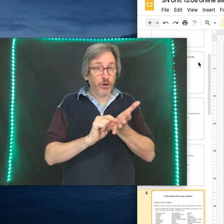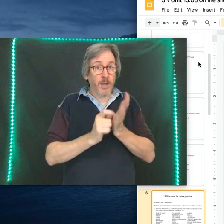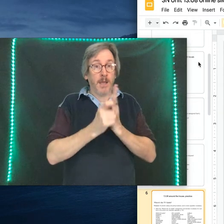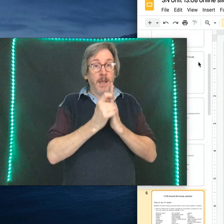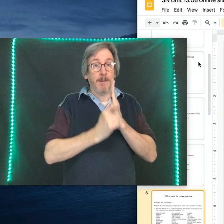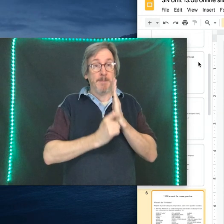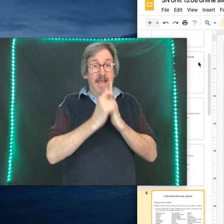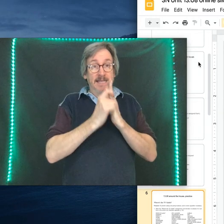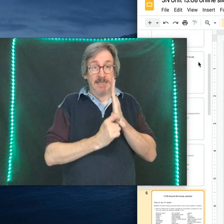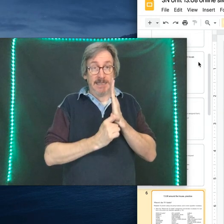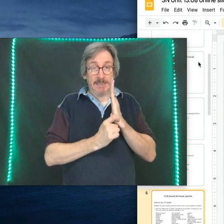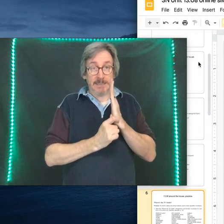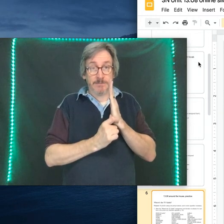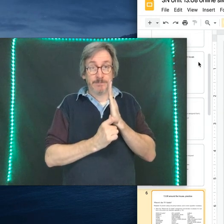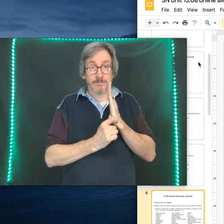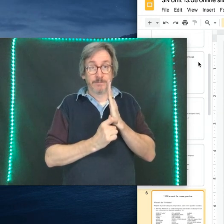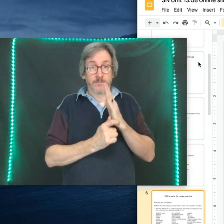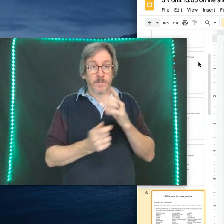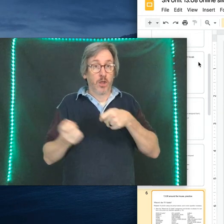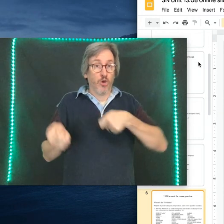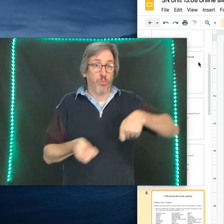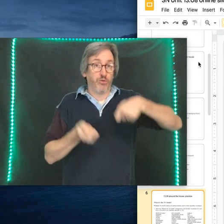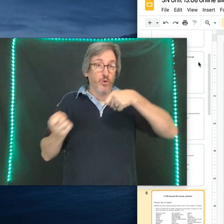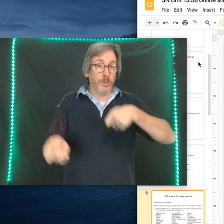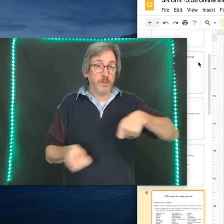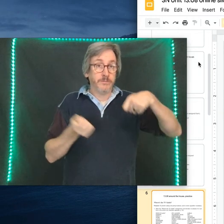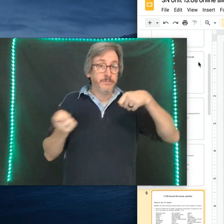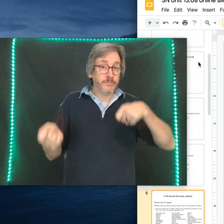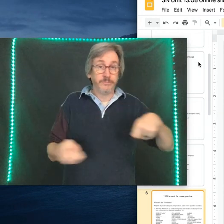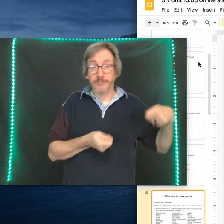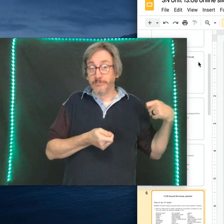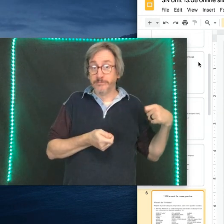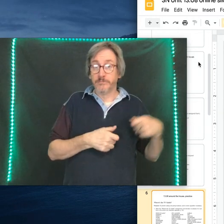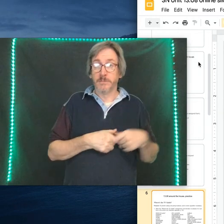Newspaper. Magazine. Broom.